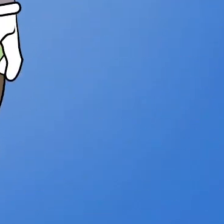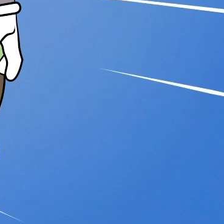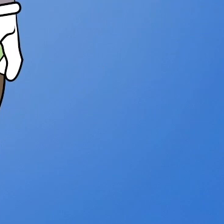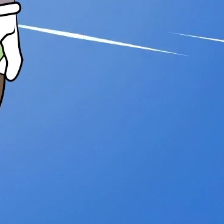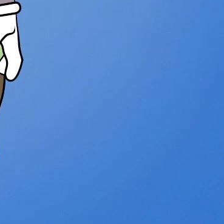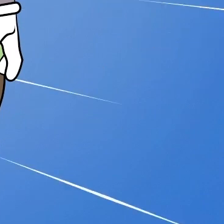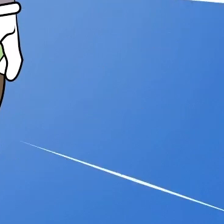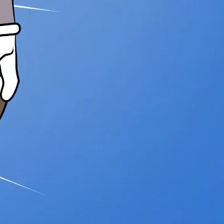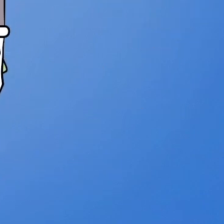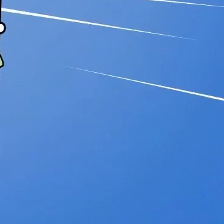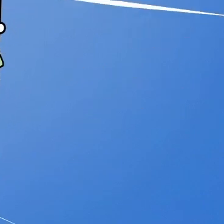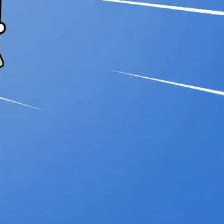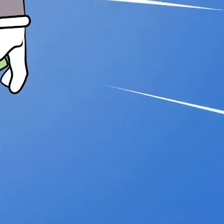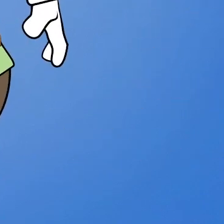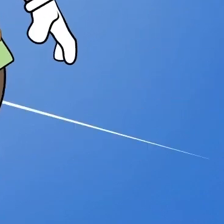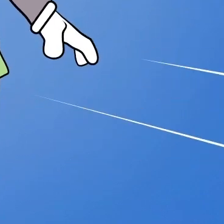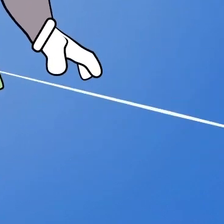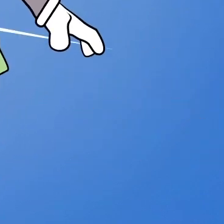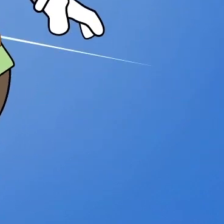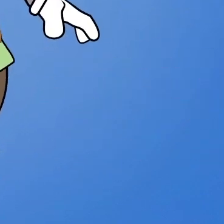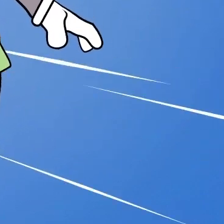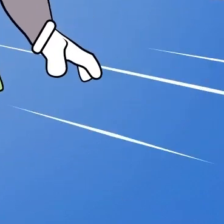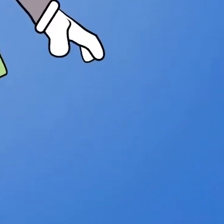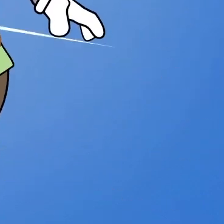come and study with Tanzania Institute of Education.